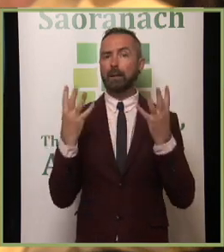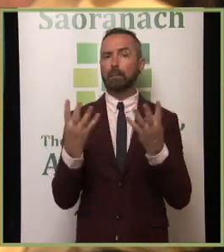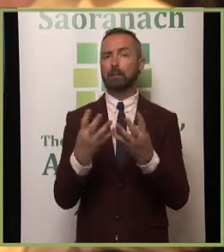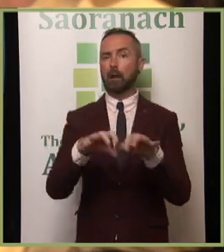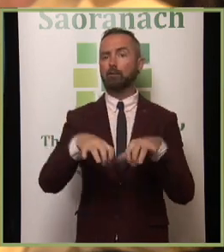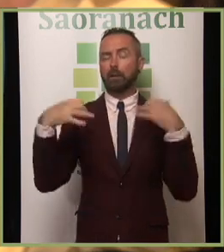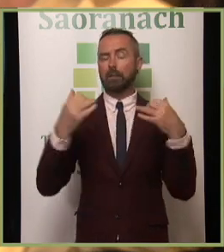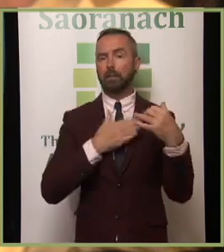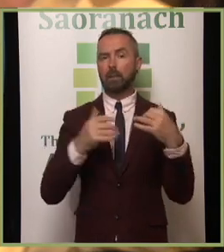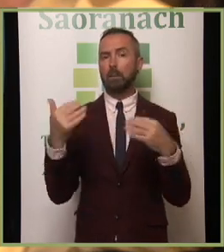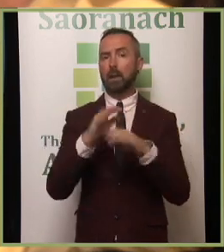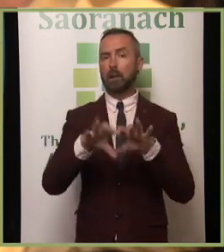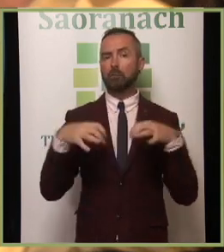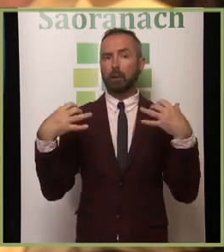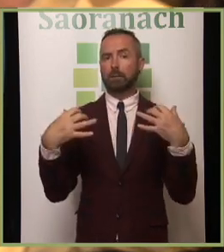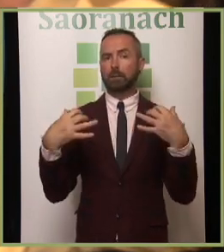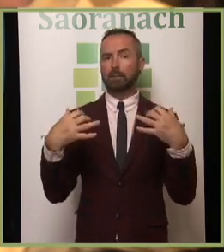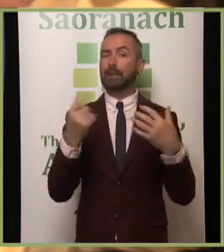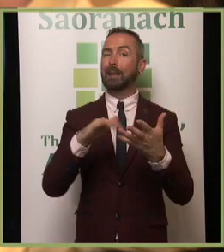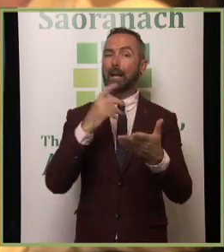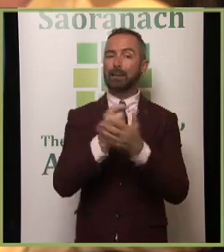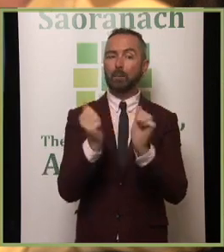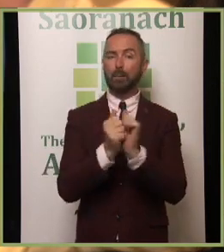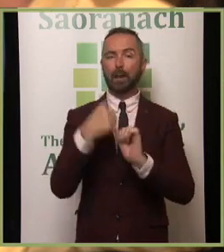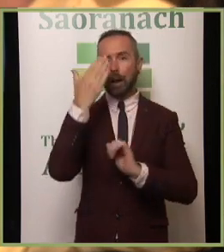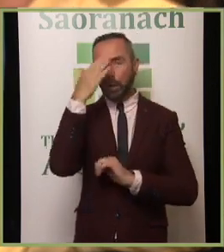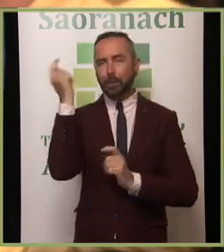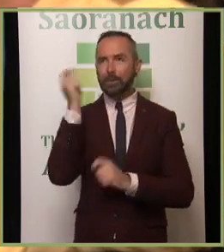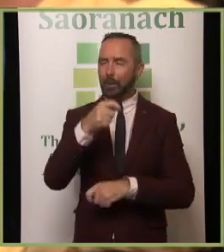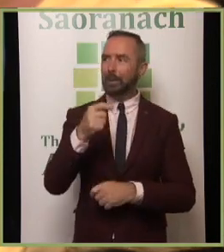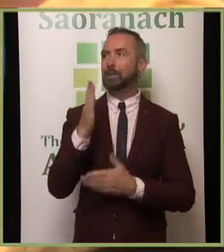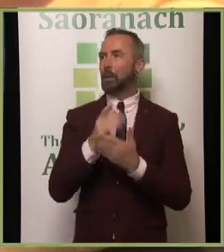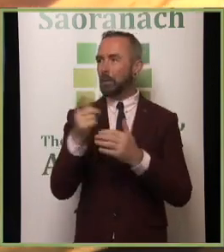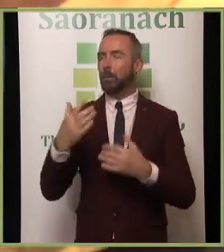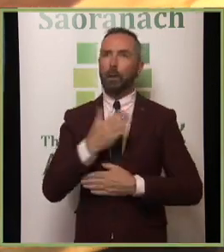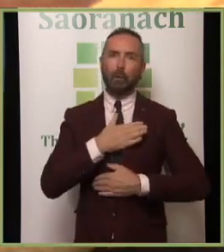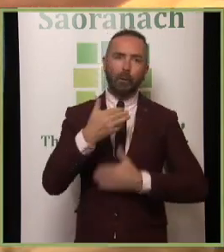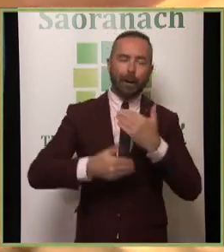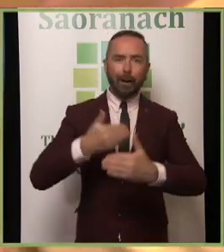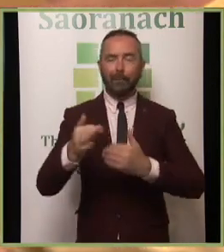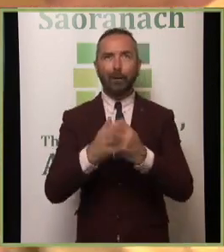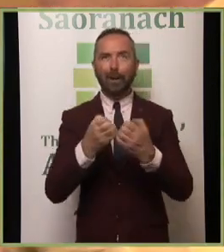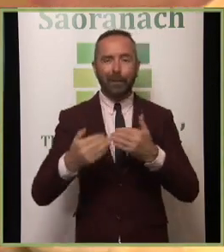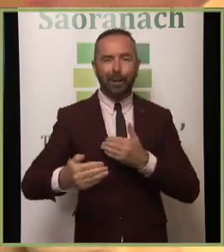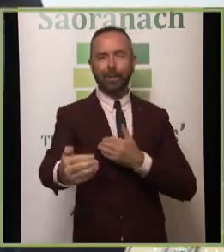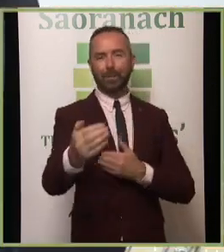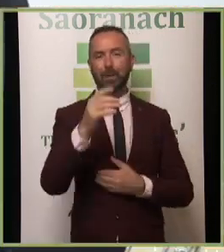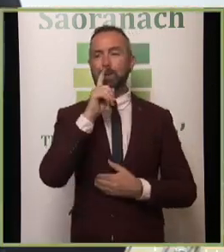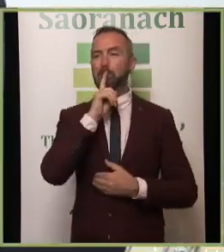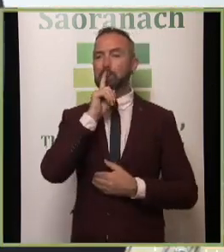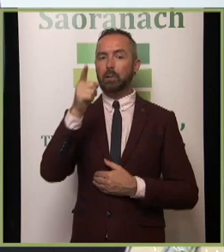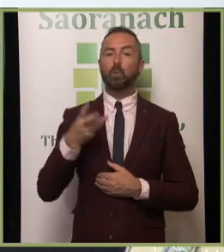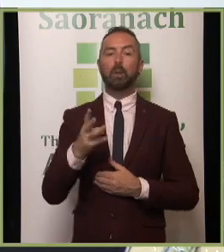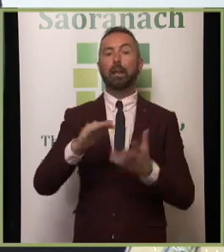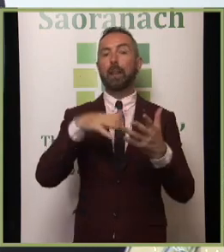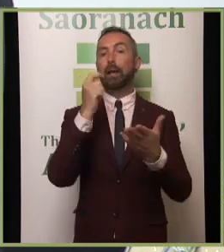is unfortunately our last meeting. I know that's terrible, and some people would love this to go on forever, but this will